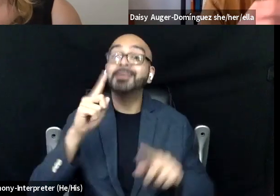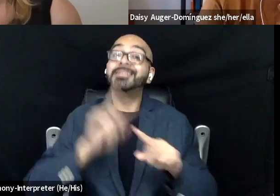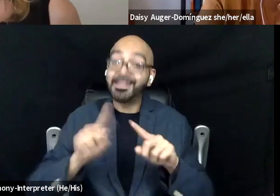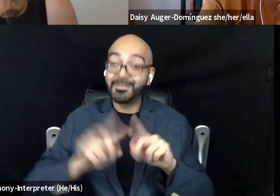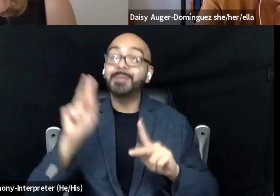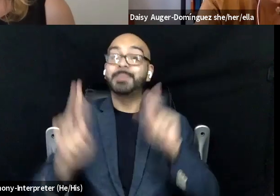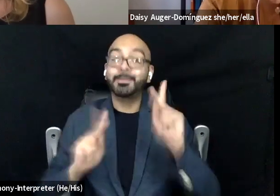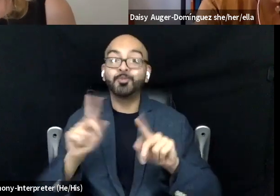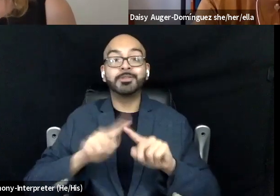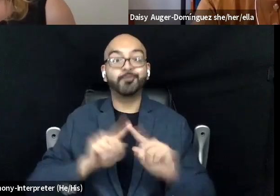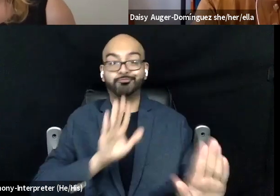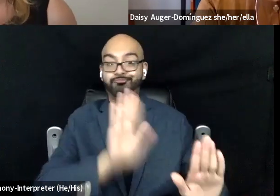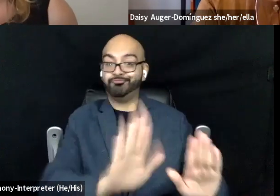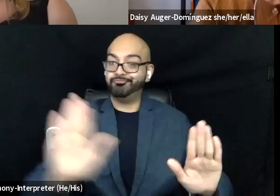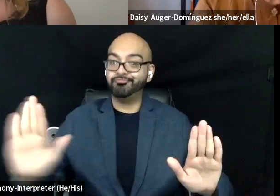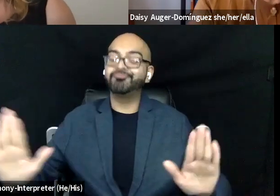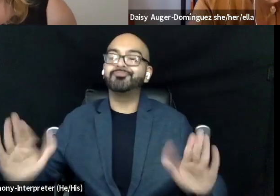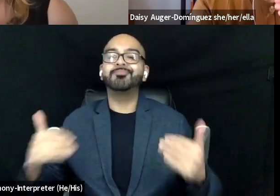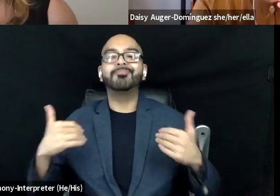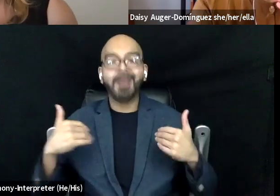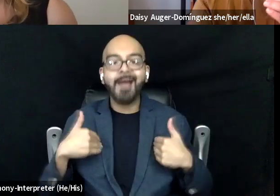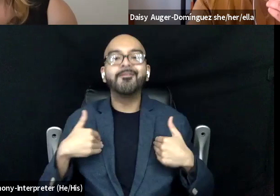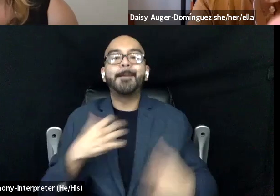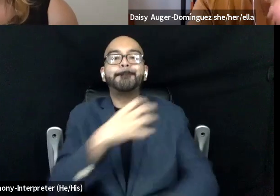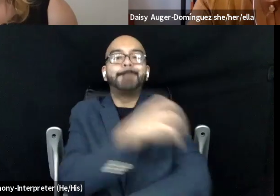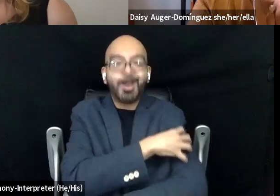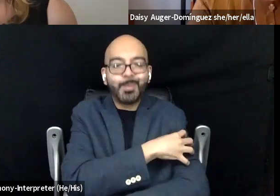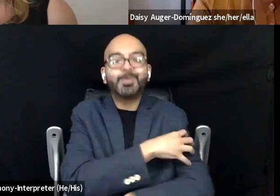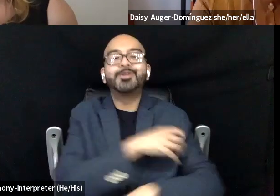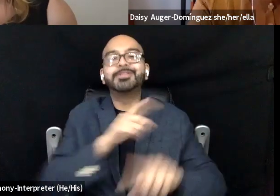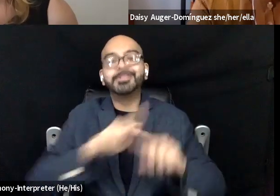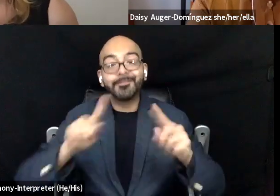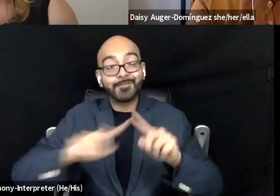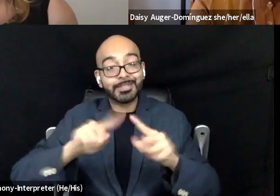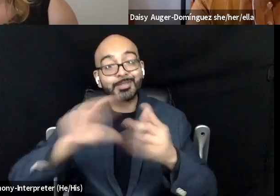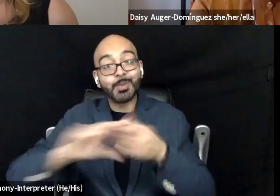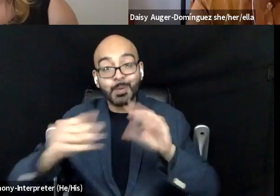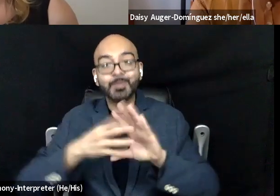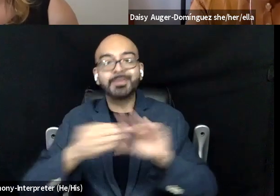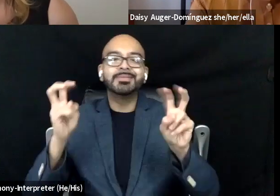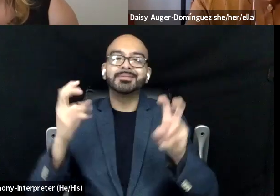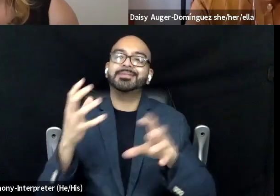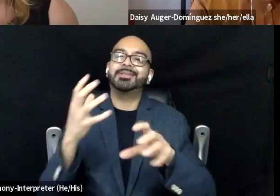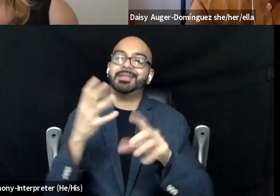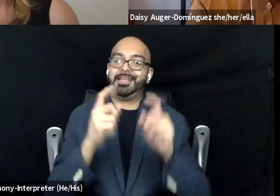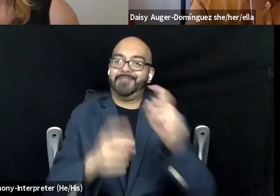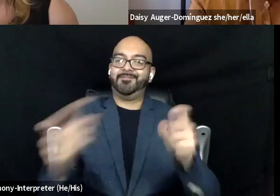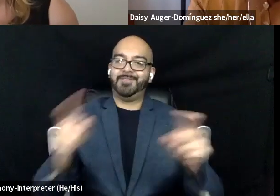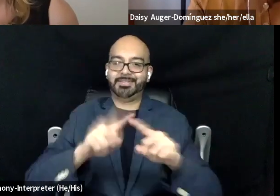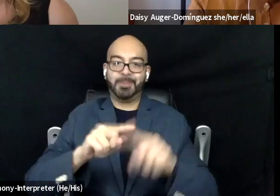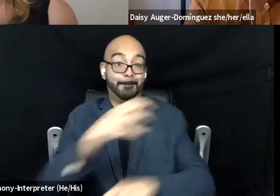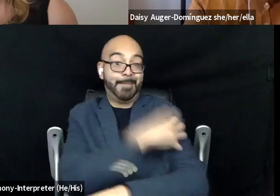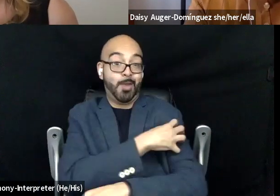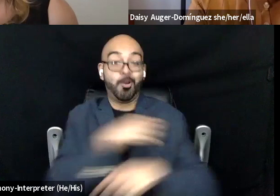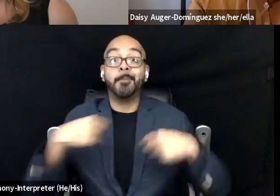organizations. Different voices are heard differently. And so I, as I have moved in my career, have realized that in the